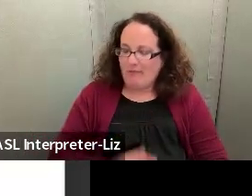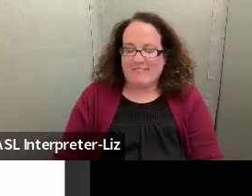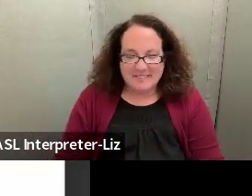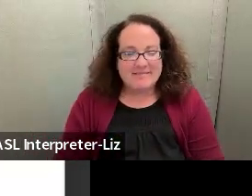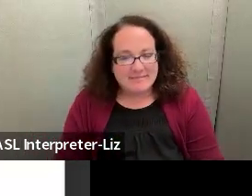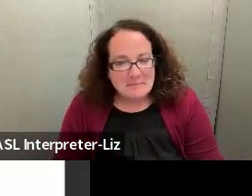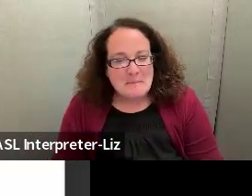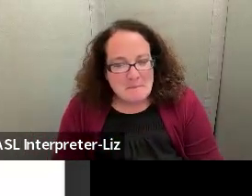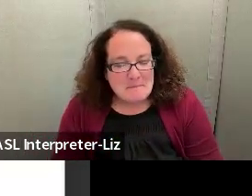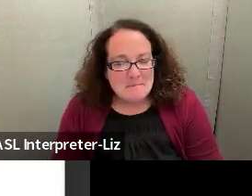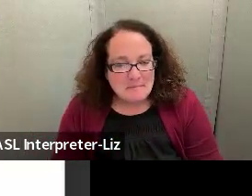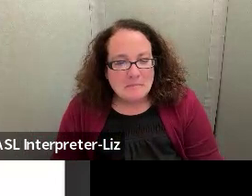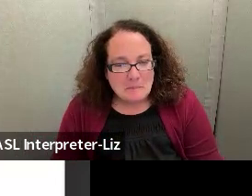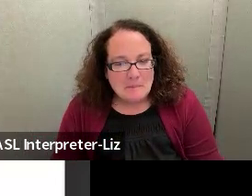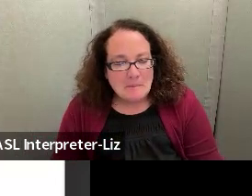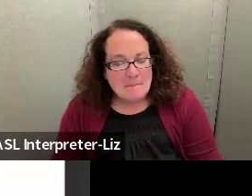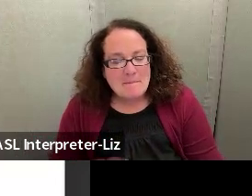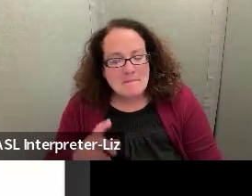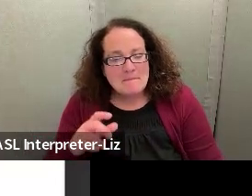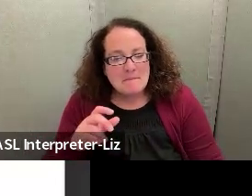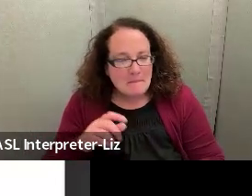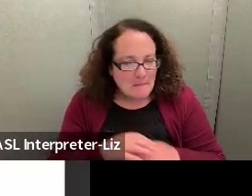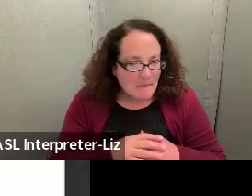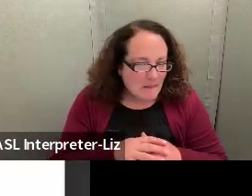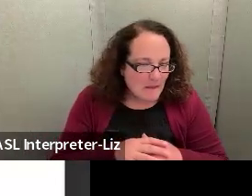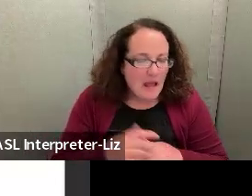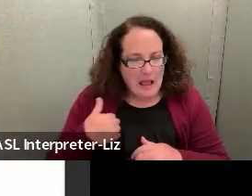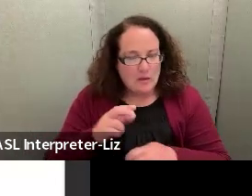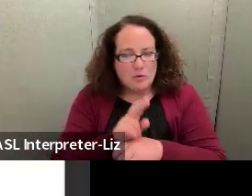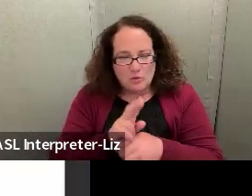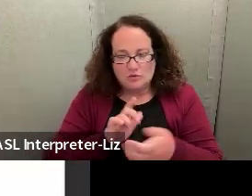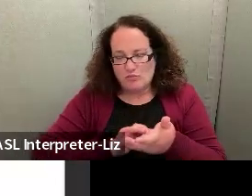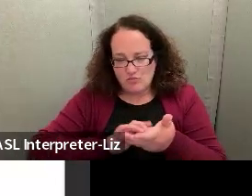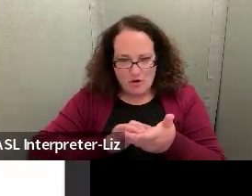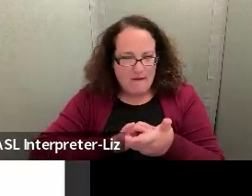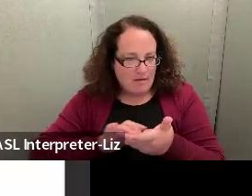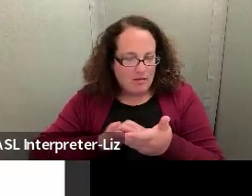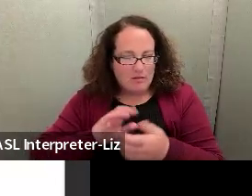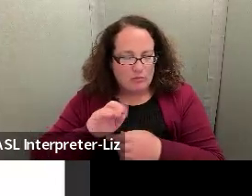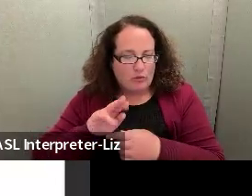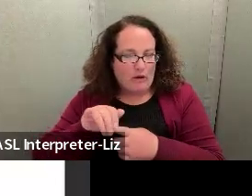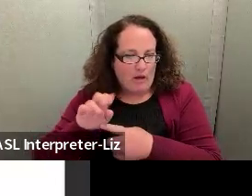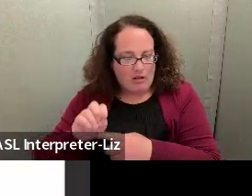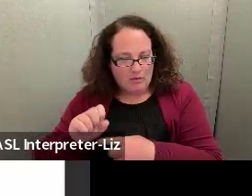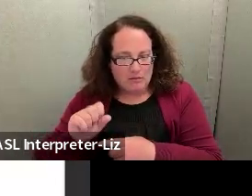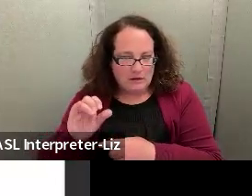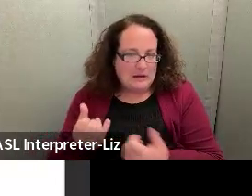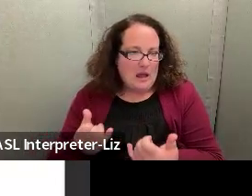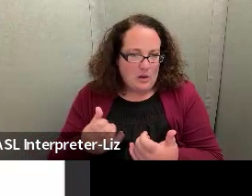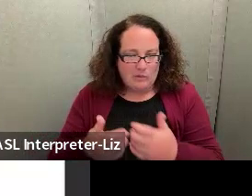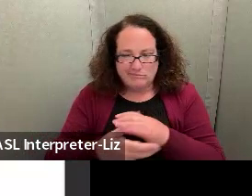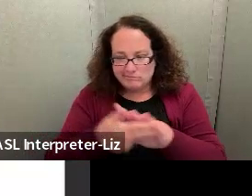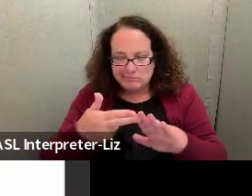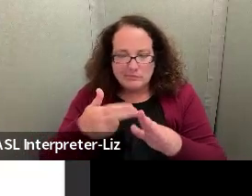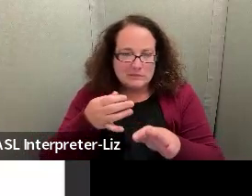Like, so yeah, no, but I use Braille now to label simply items